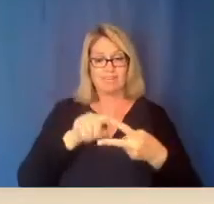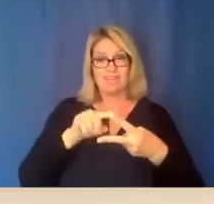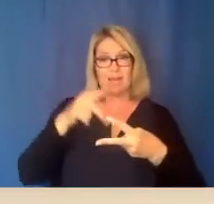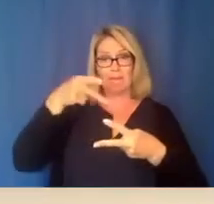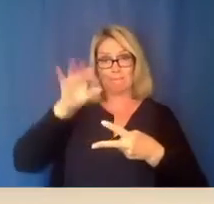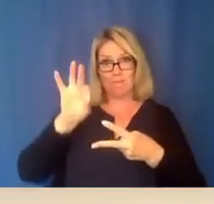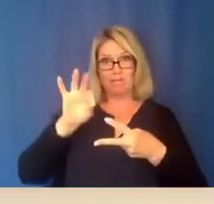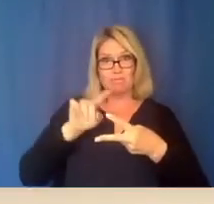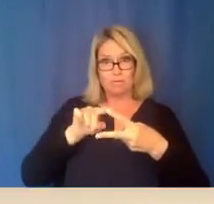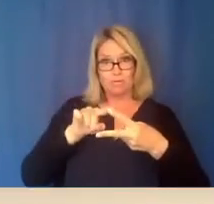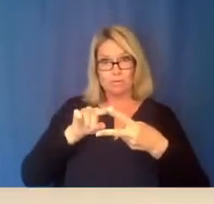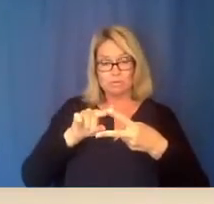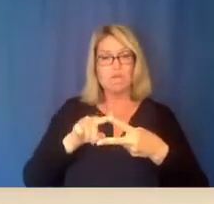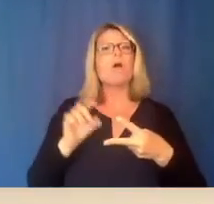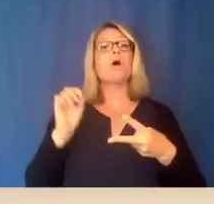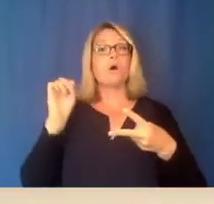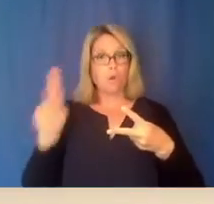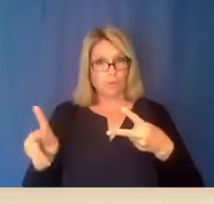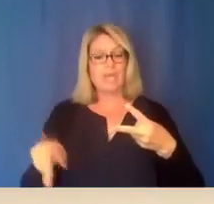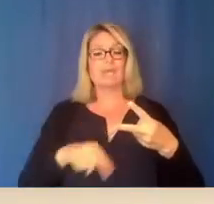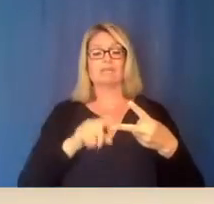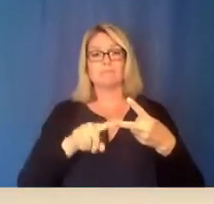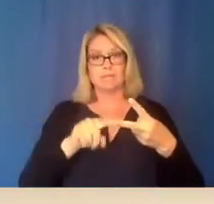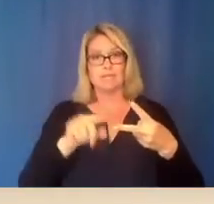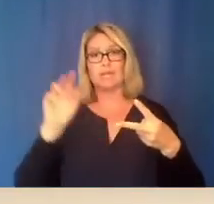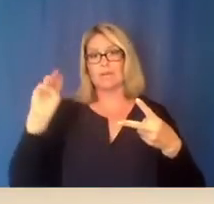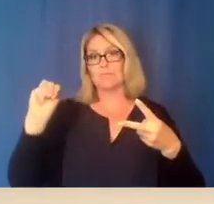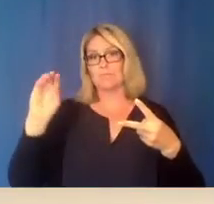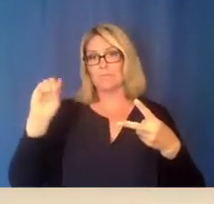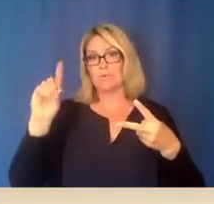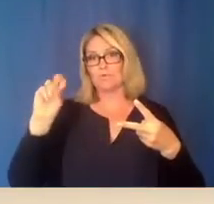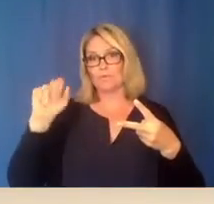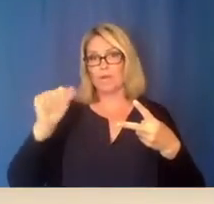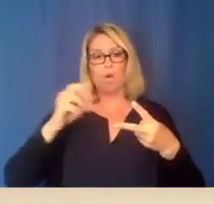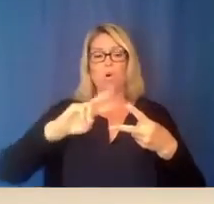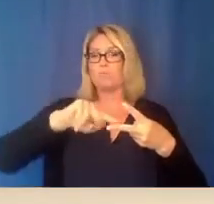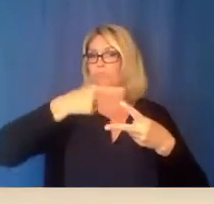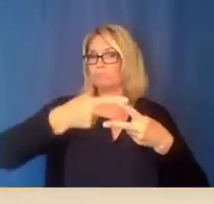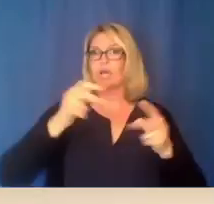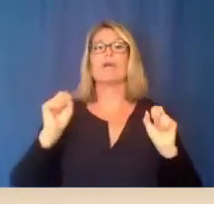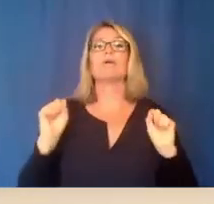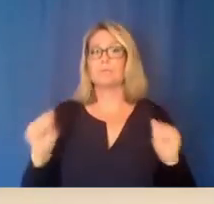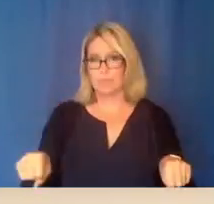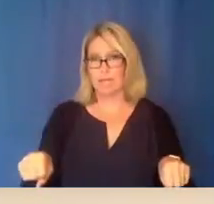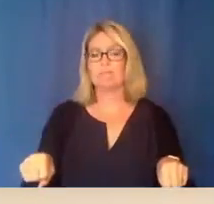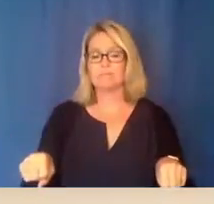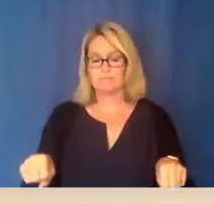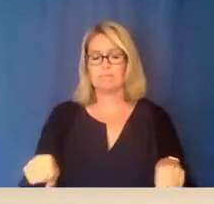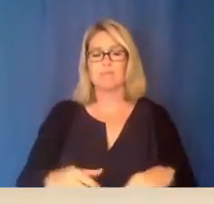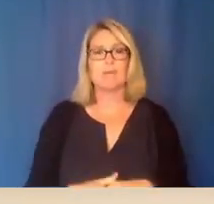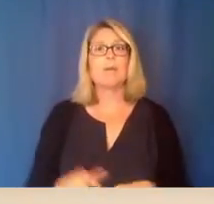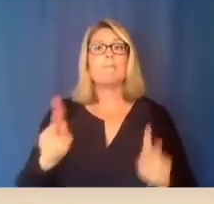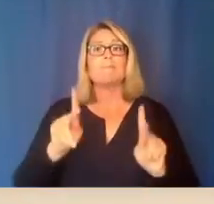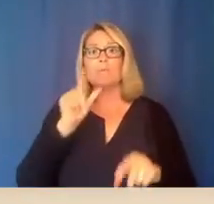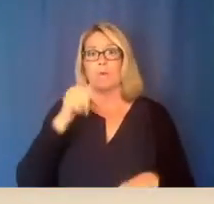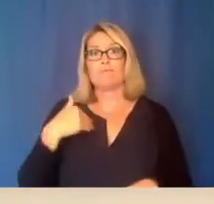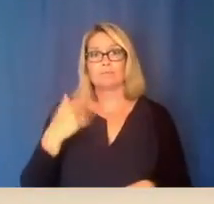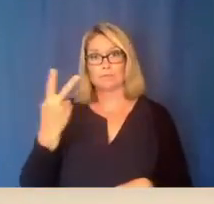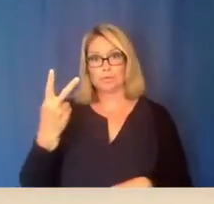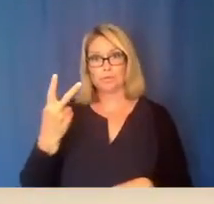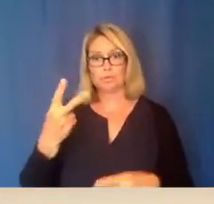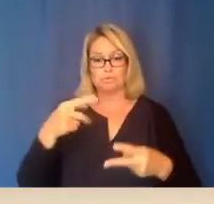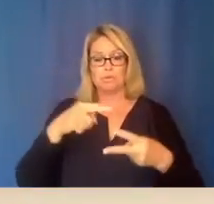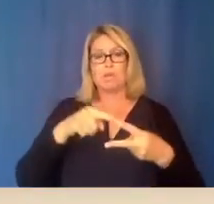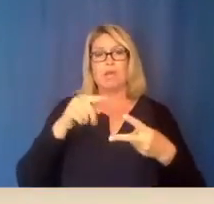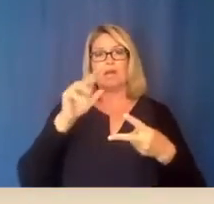is safe and acceptable to receive Mrna for your second dose and vice versa. Individuals who receive 2 doses of mRNA vaccine,